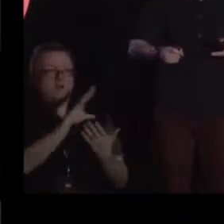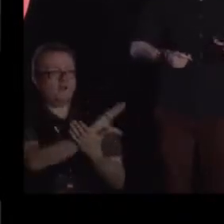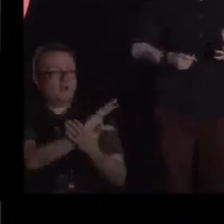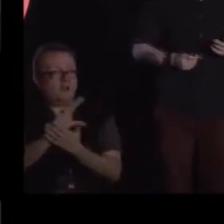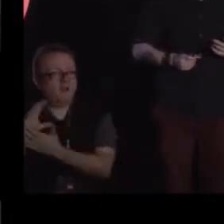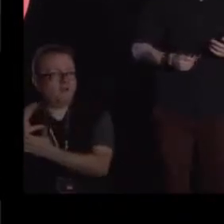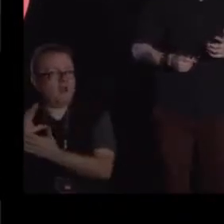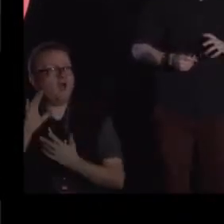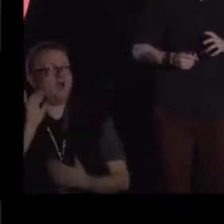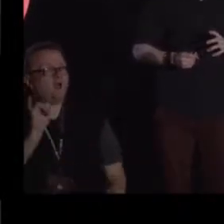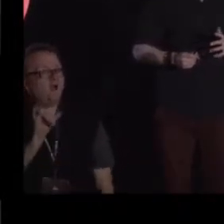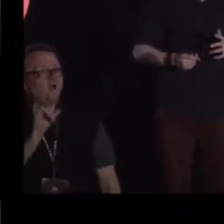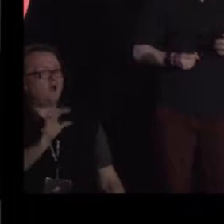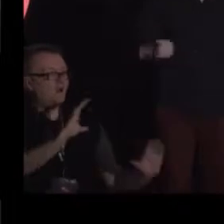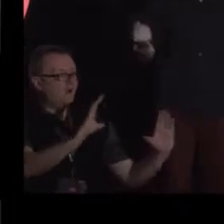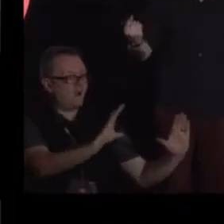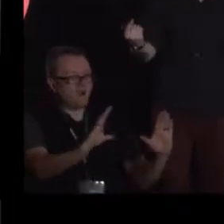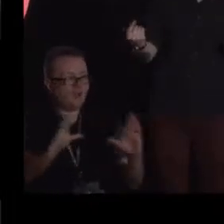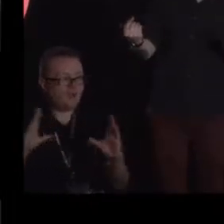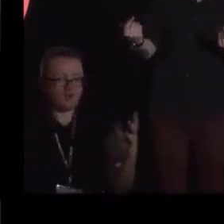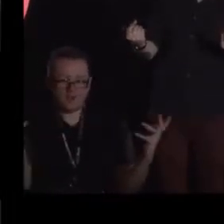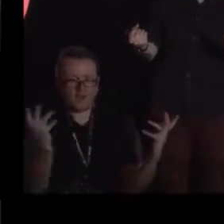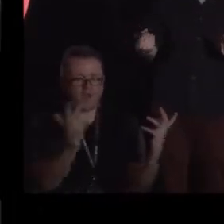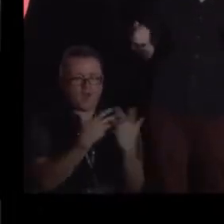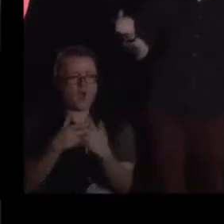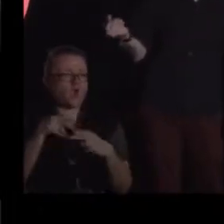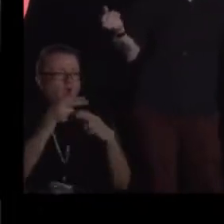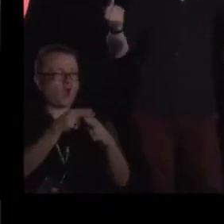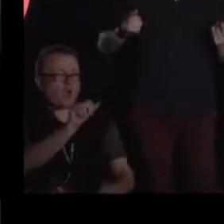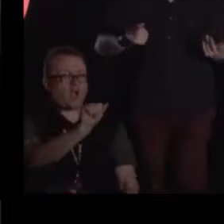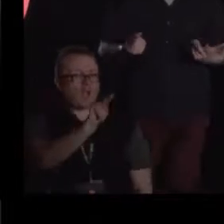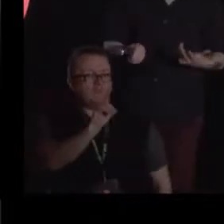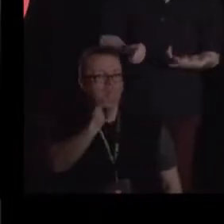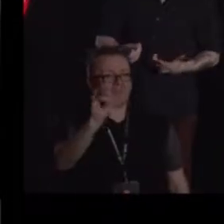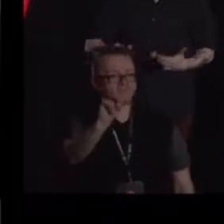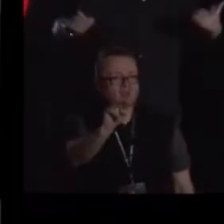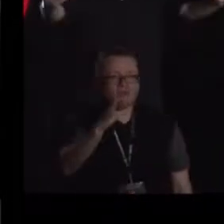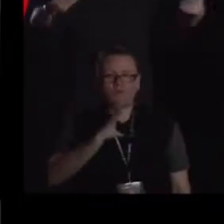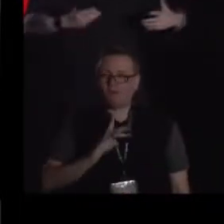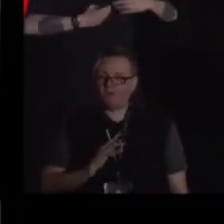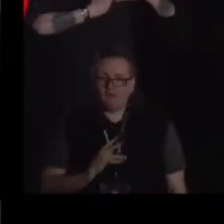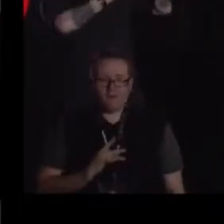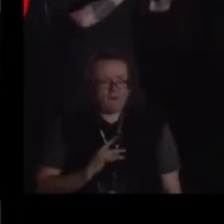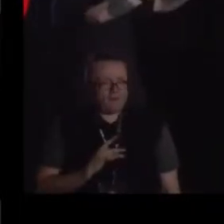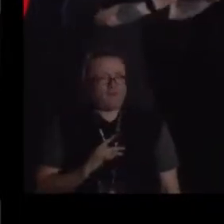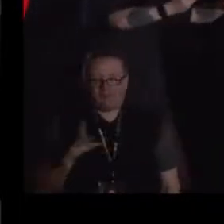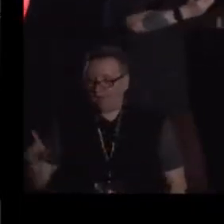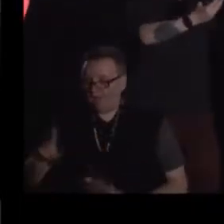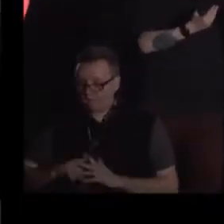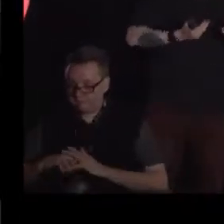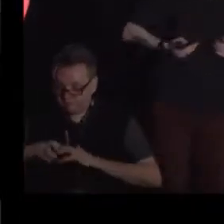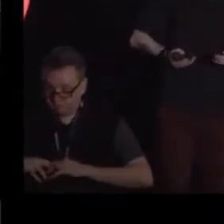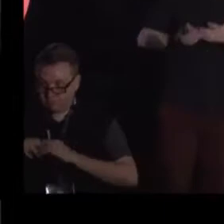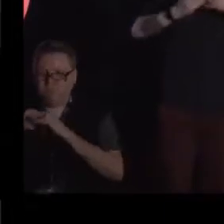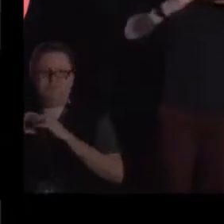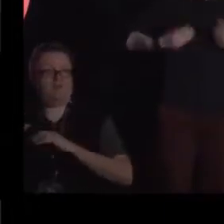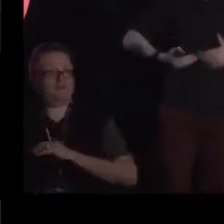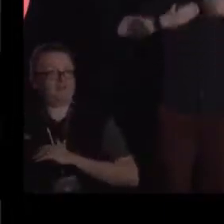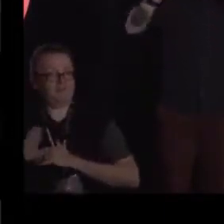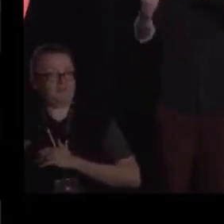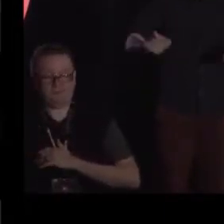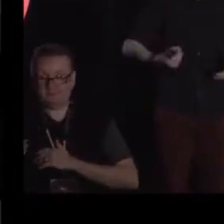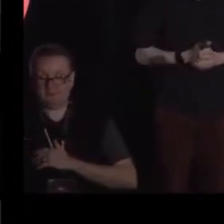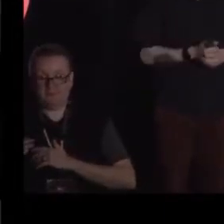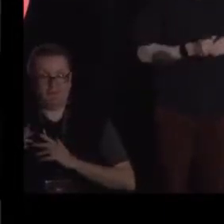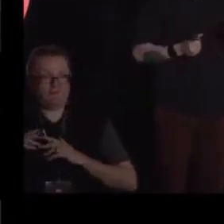But, oh, I think this is called animation or something. And then that was it, and that sort of started their